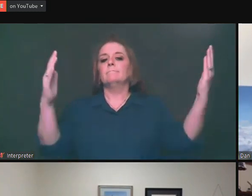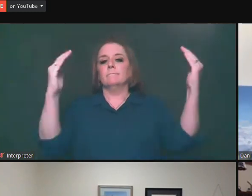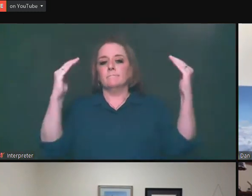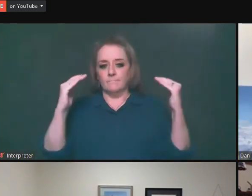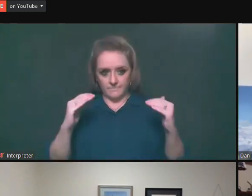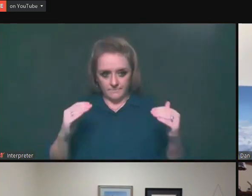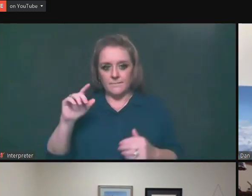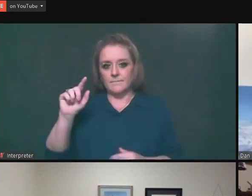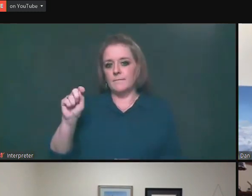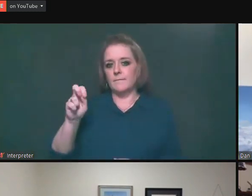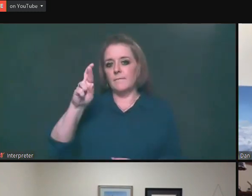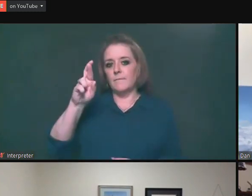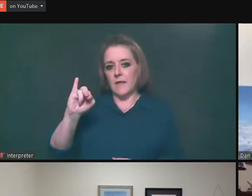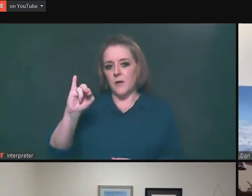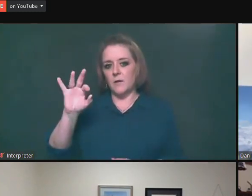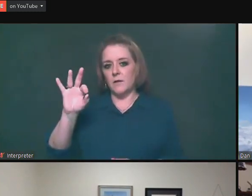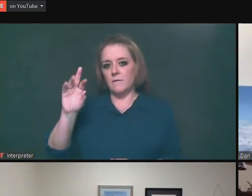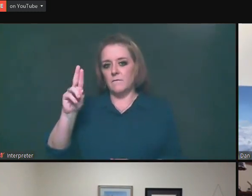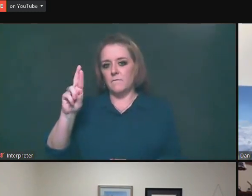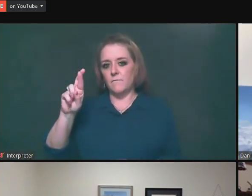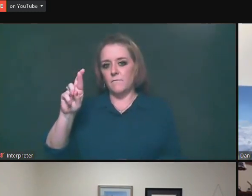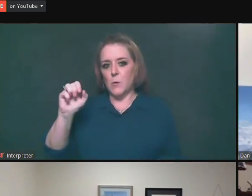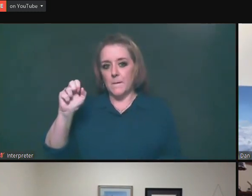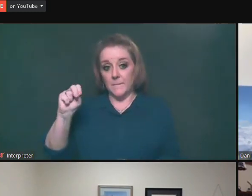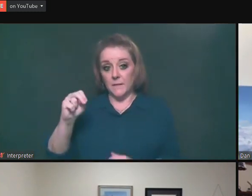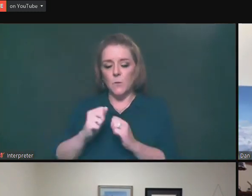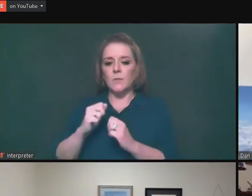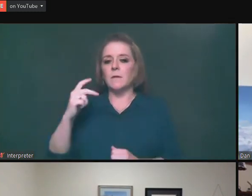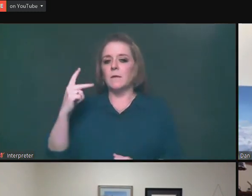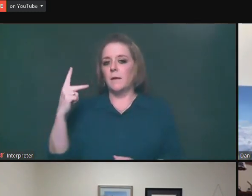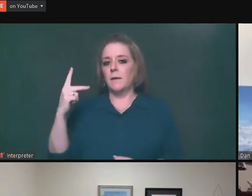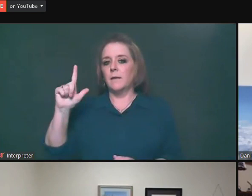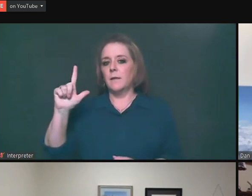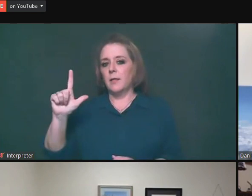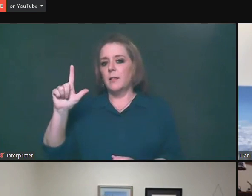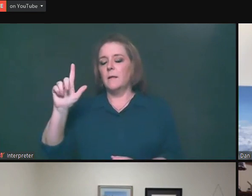have Terry Furman with KOBK.